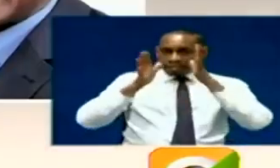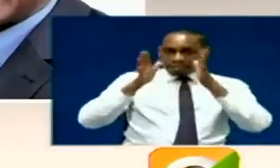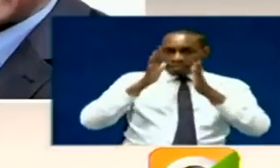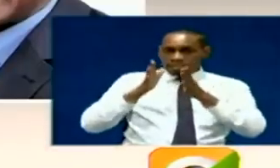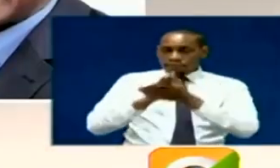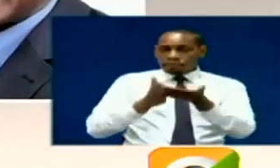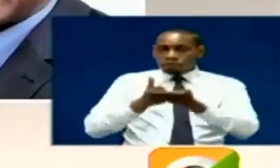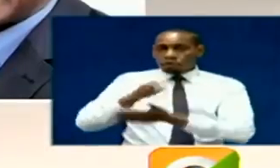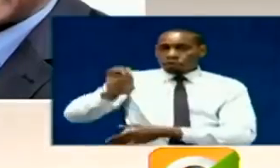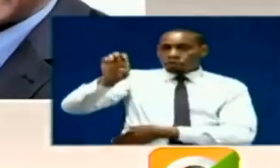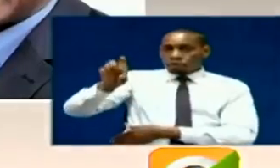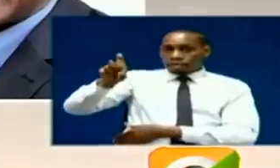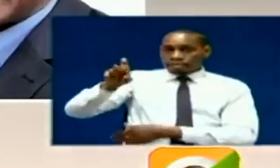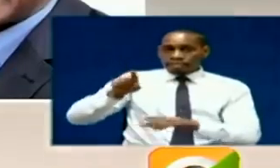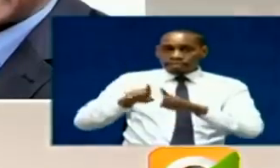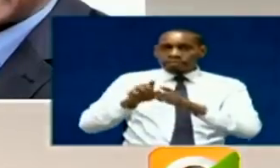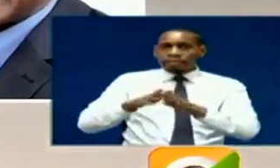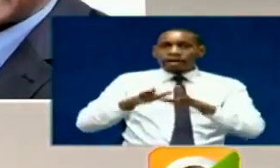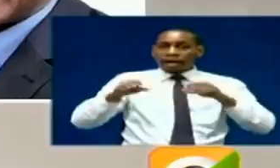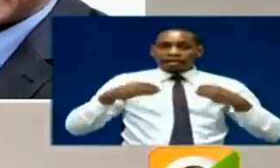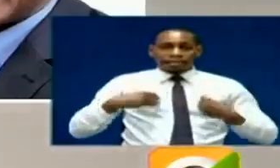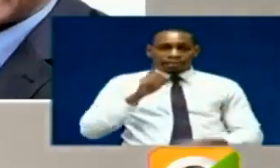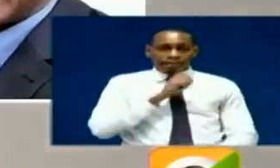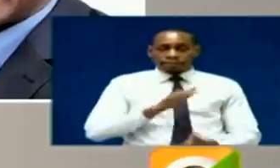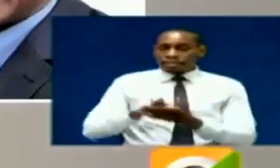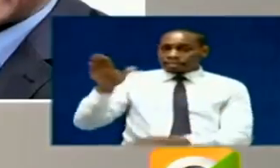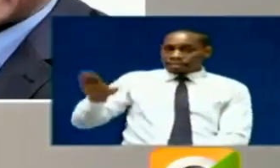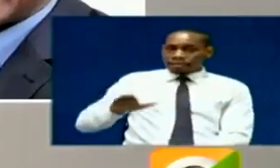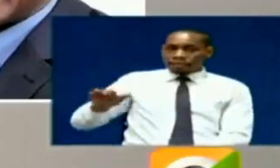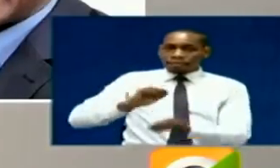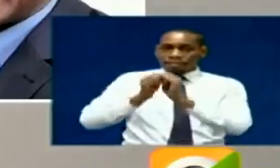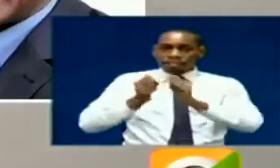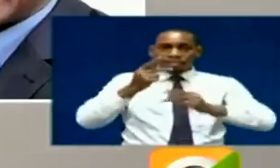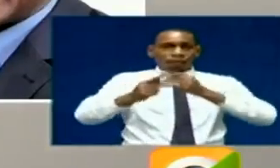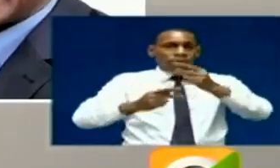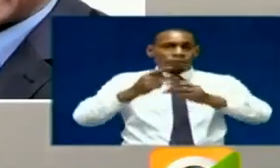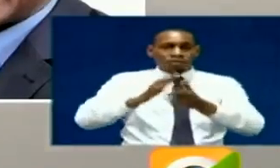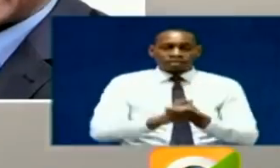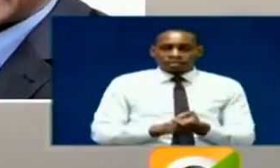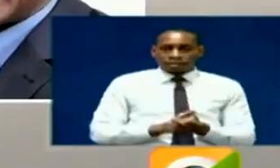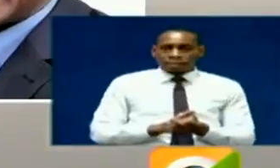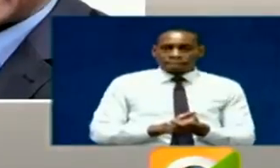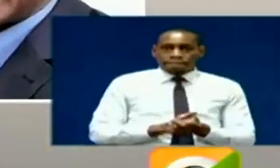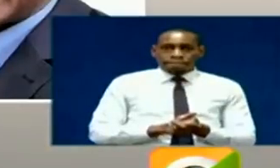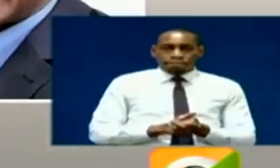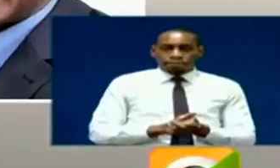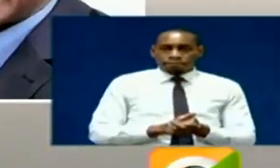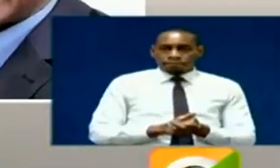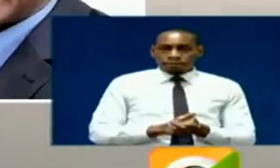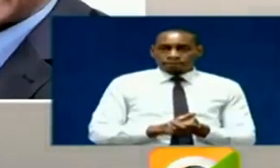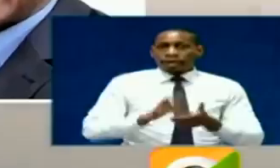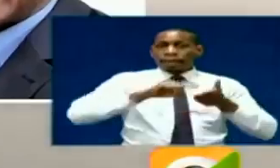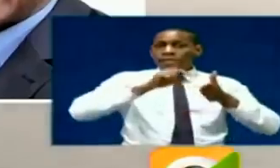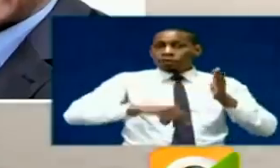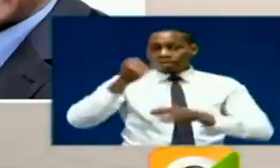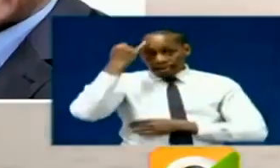the executive, could come, and it has been acknowledged that parliamentary amendment processes so many times come from the executive. So